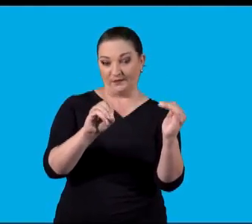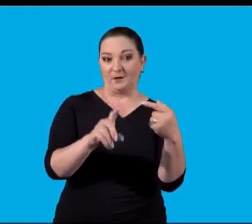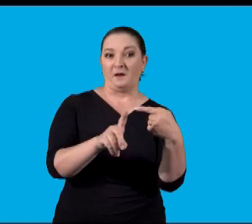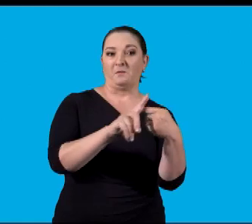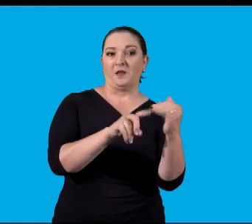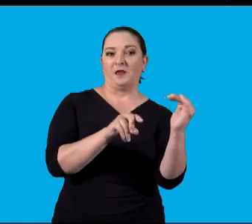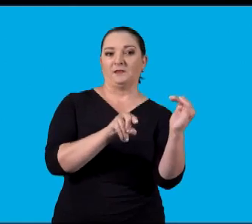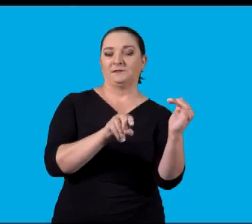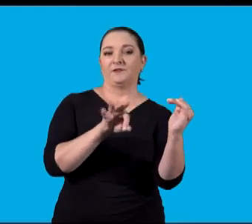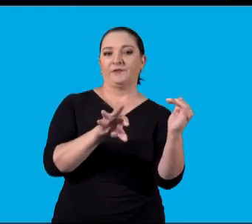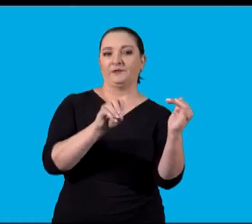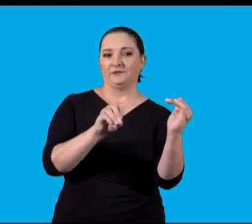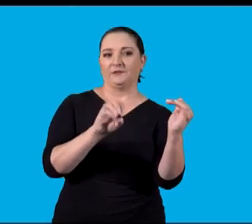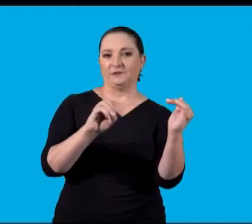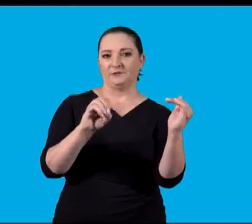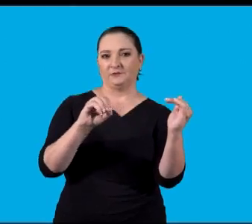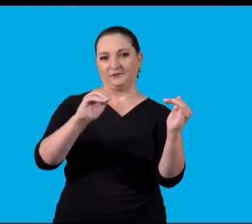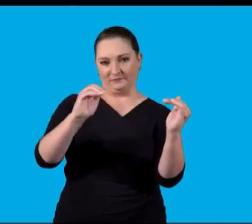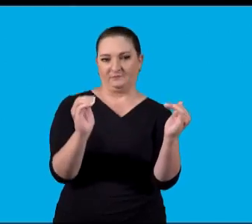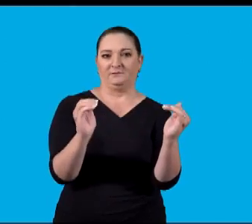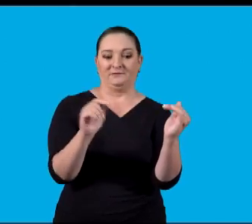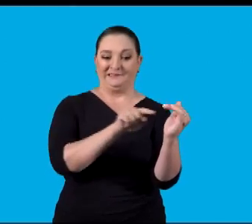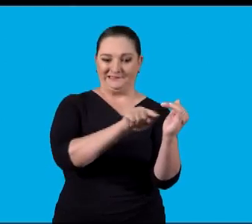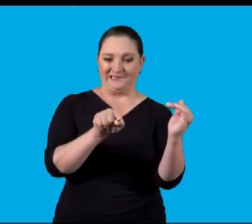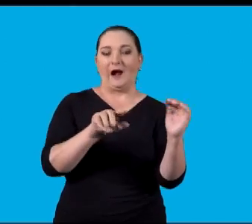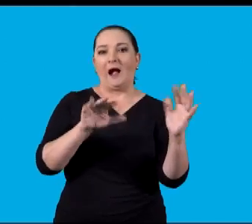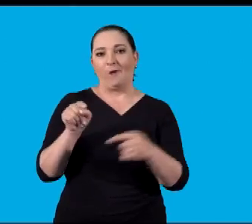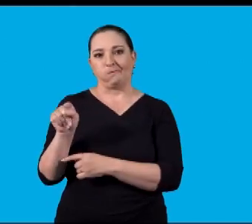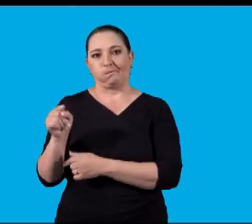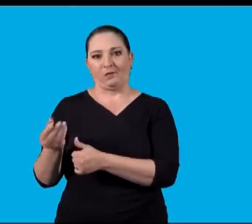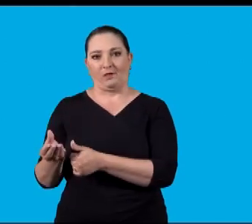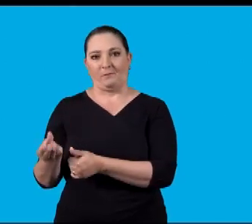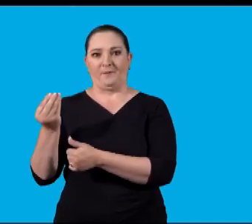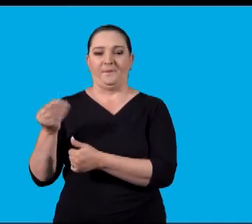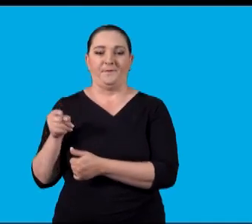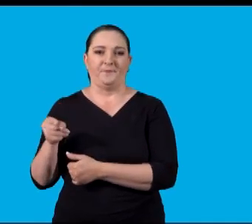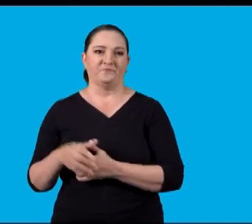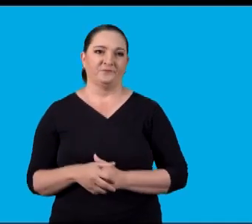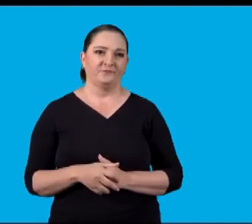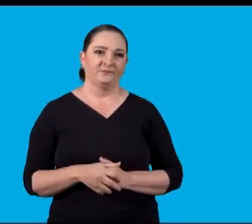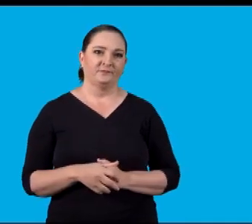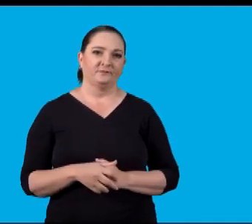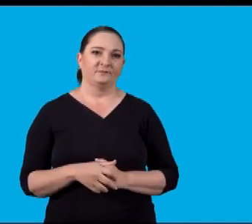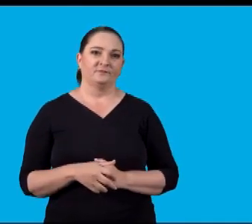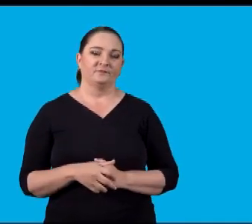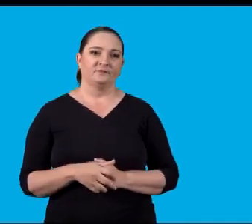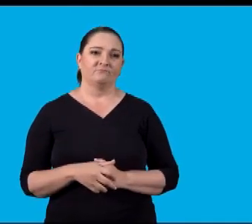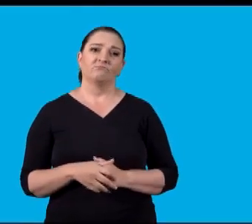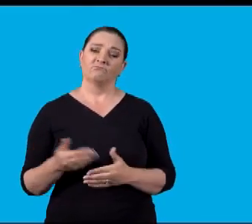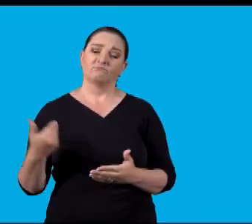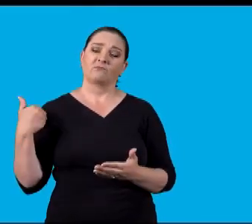30,000. Then I close the bracket. That is how I end up with that amount. So far we have